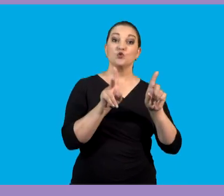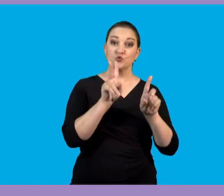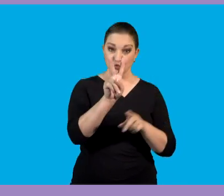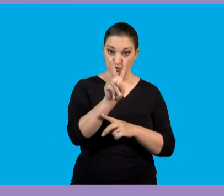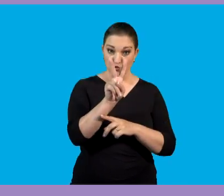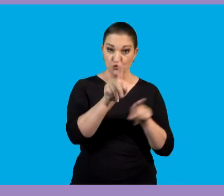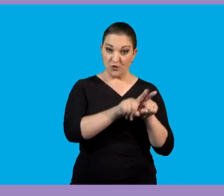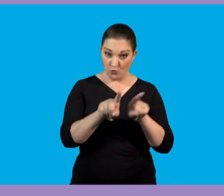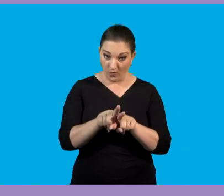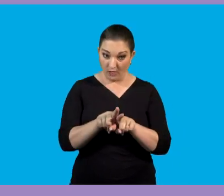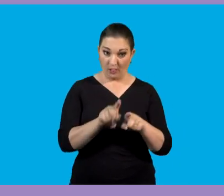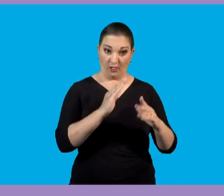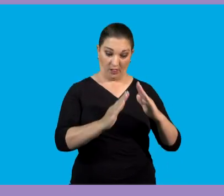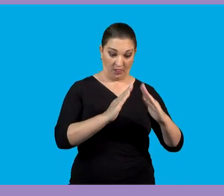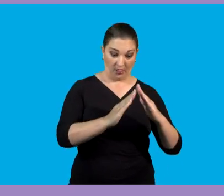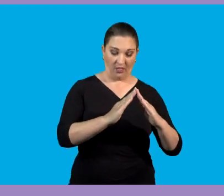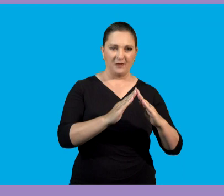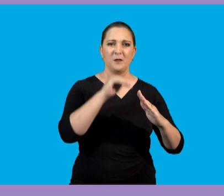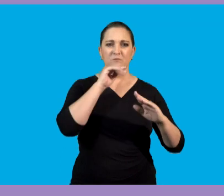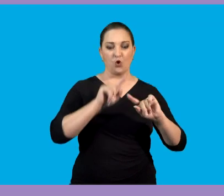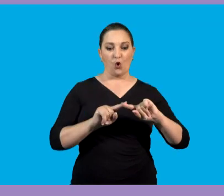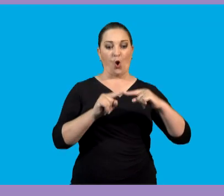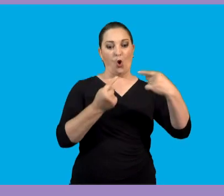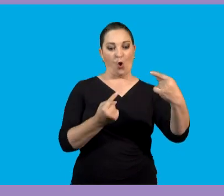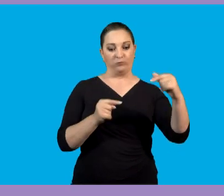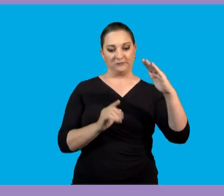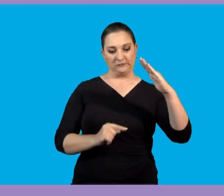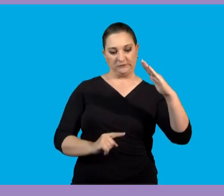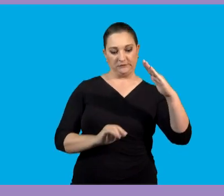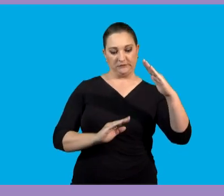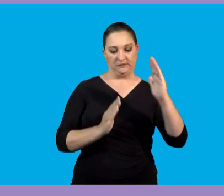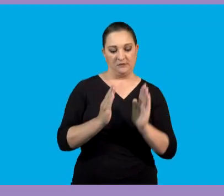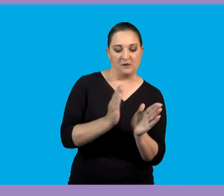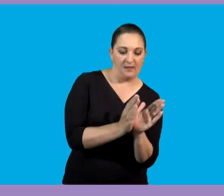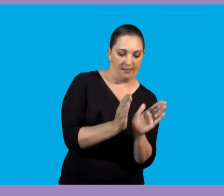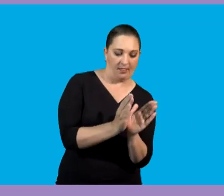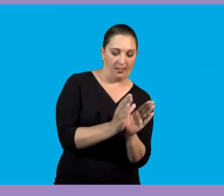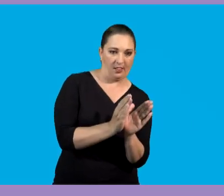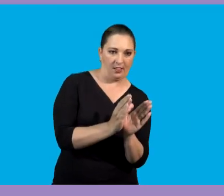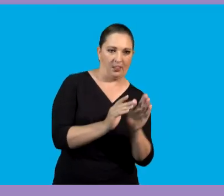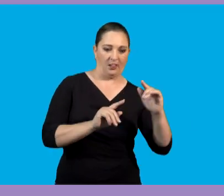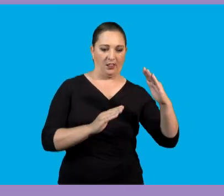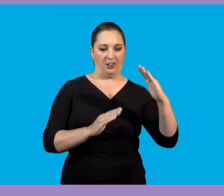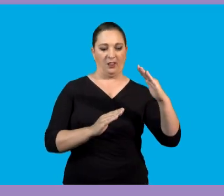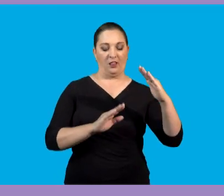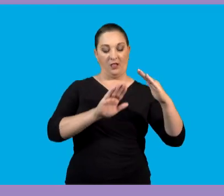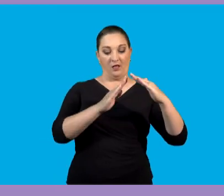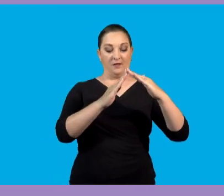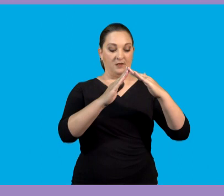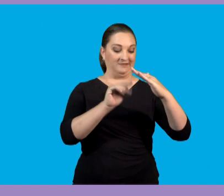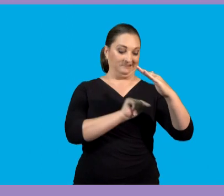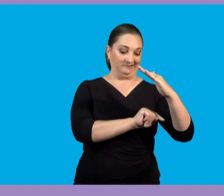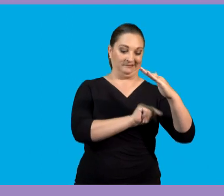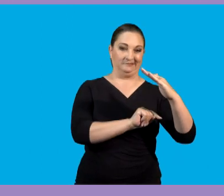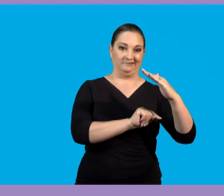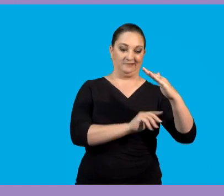the side that is opposite in angle, or the angle that is opposite in equal side, and the angle that is opposite